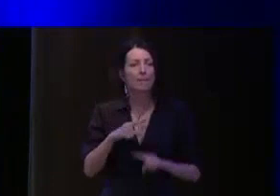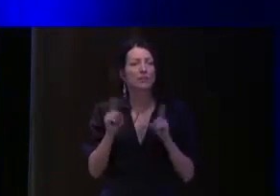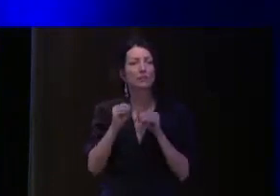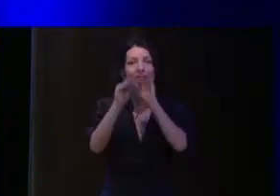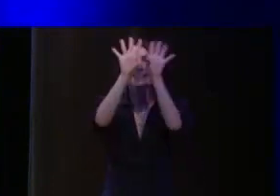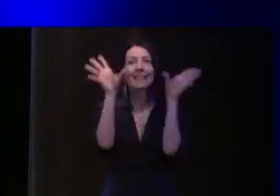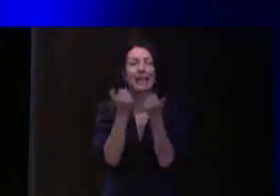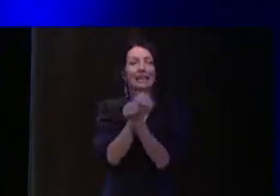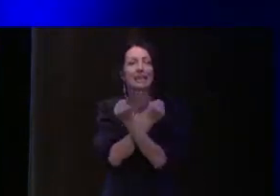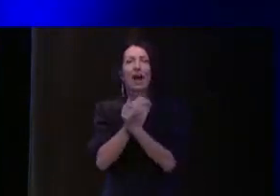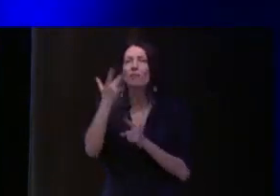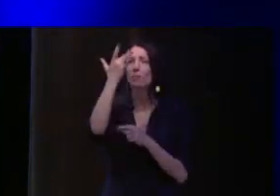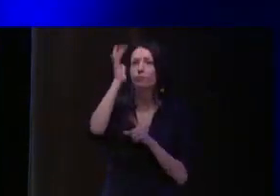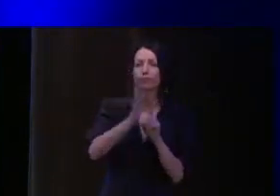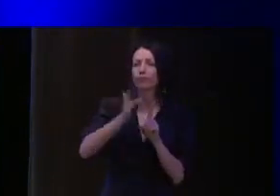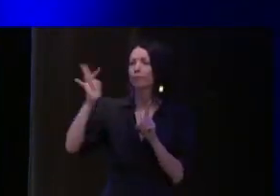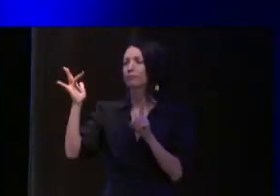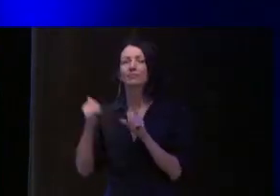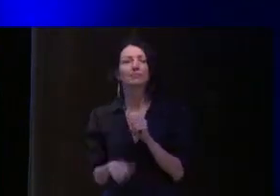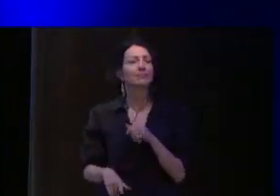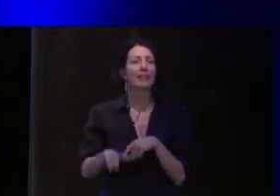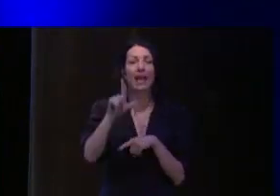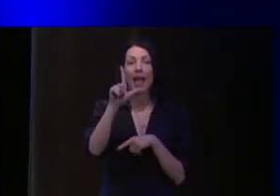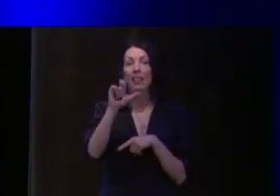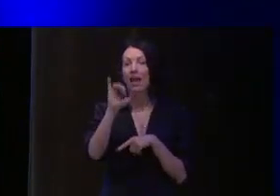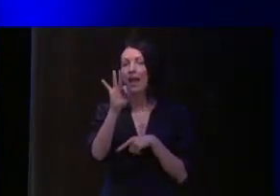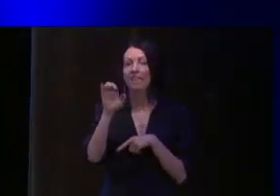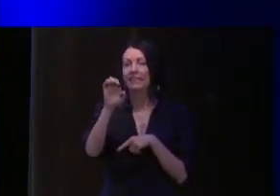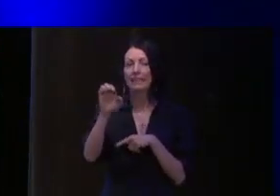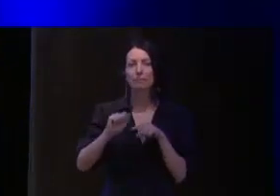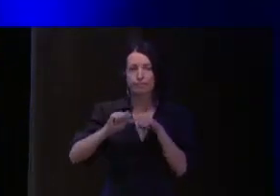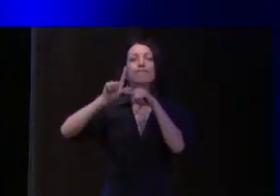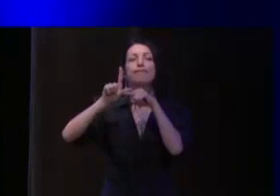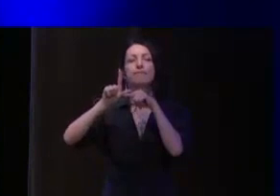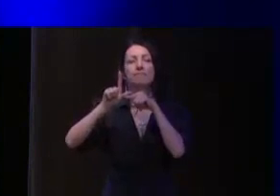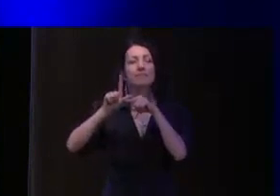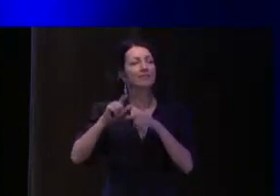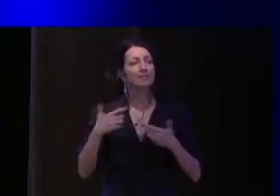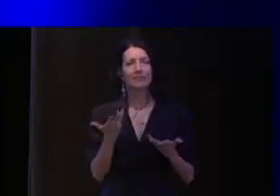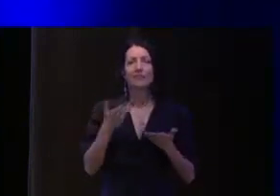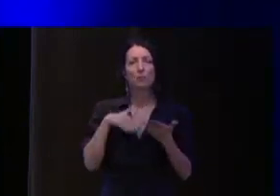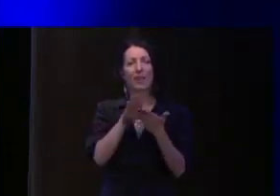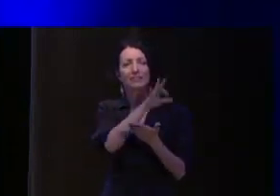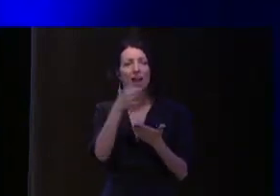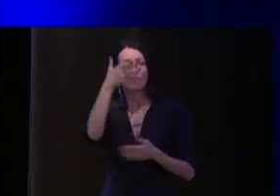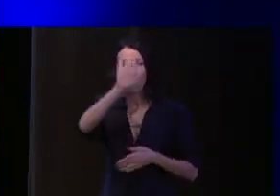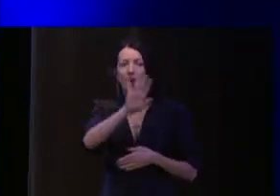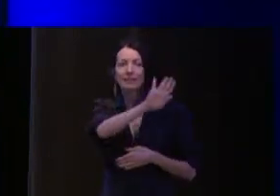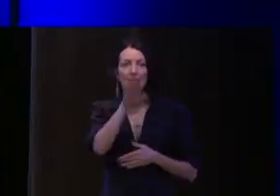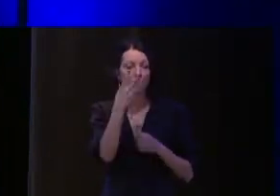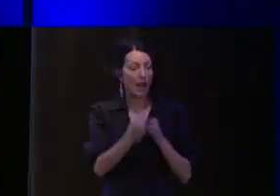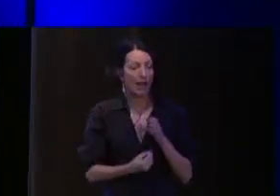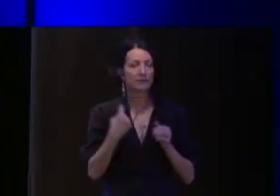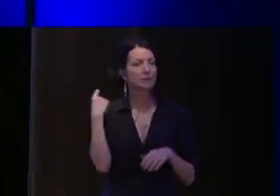love and luminosity and brilliance and life, capital L life, that is the presence of God that is never absent